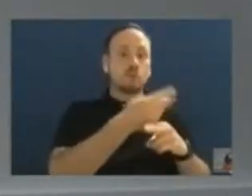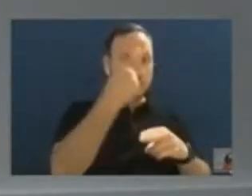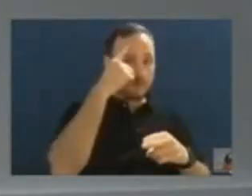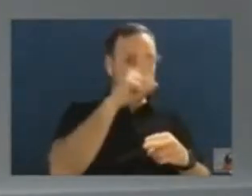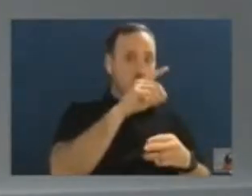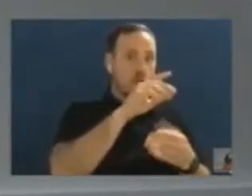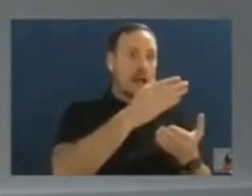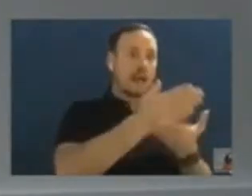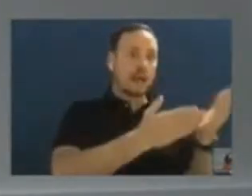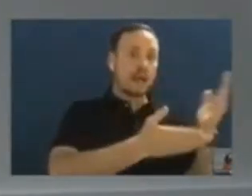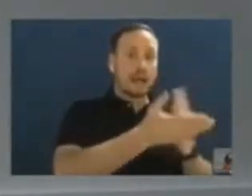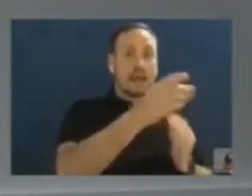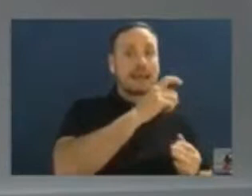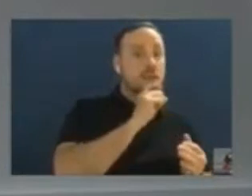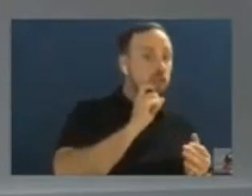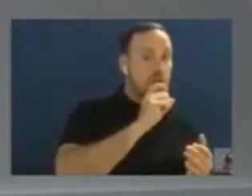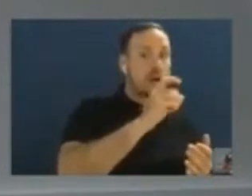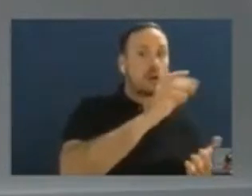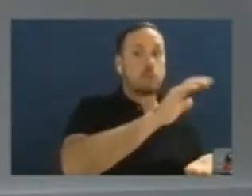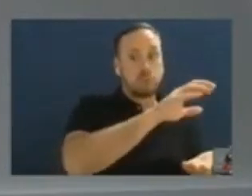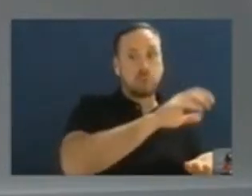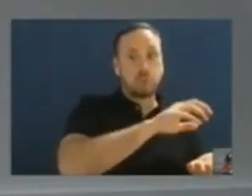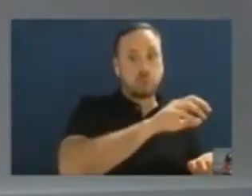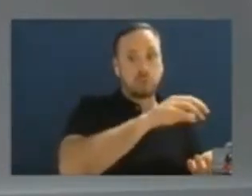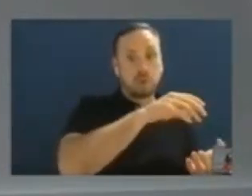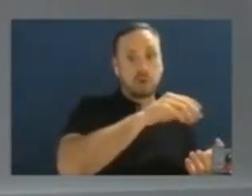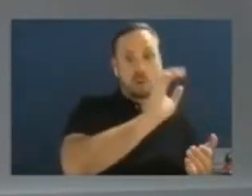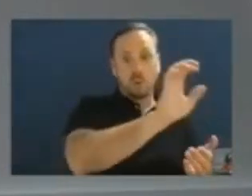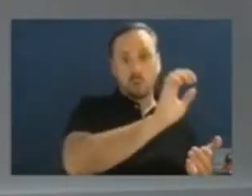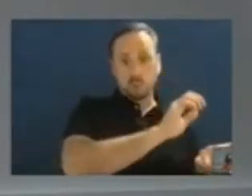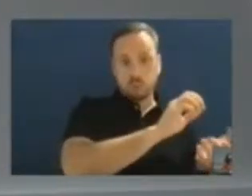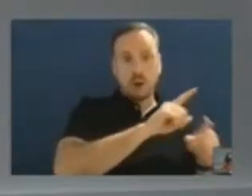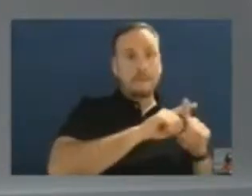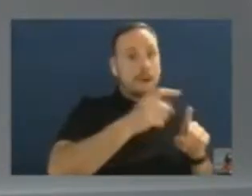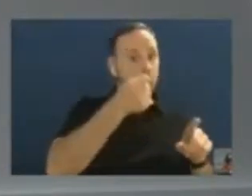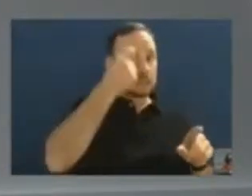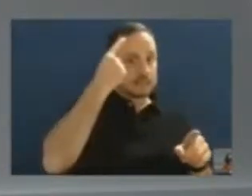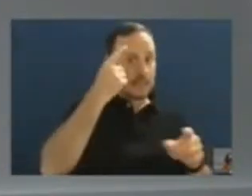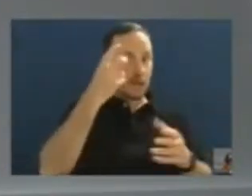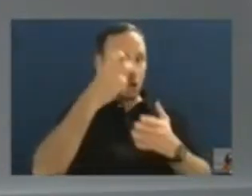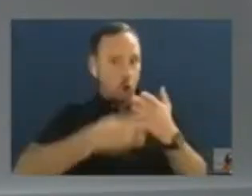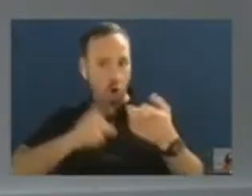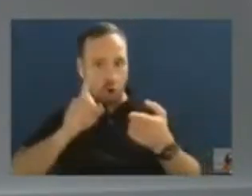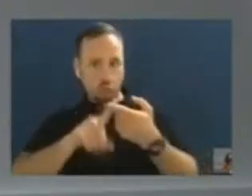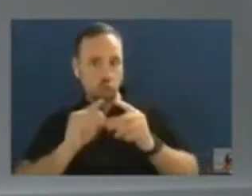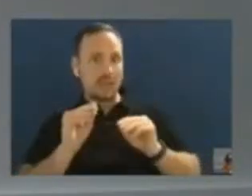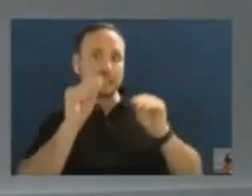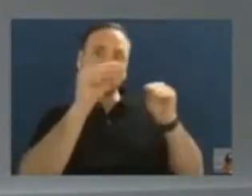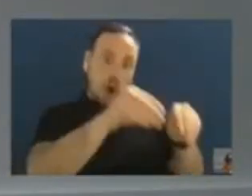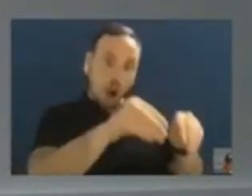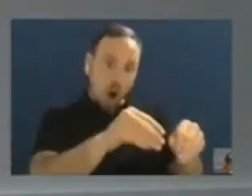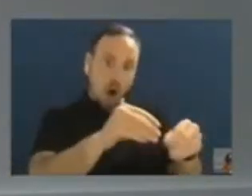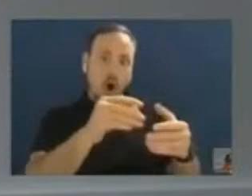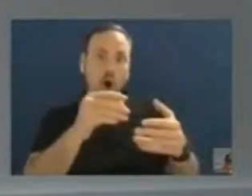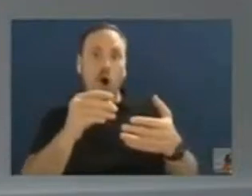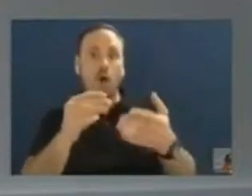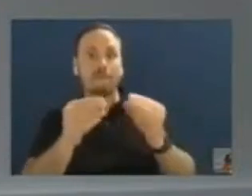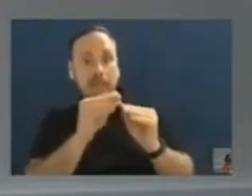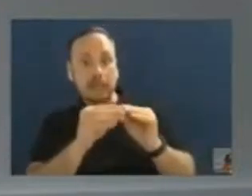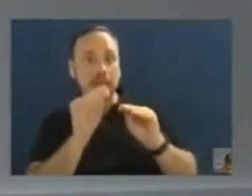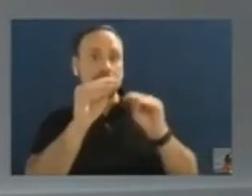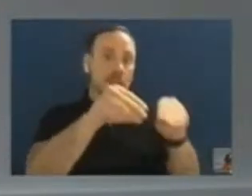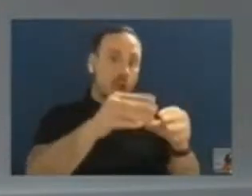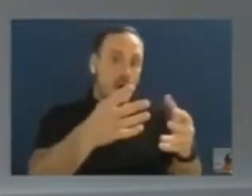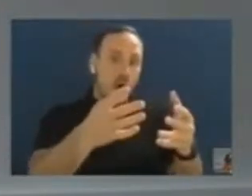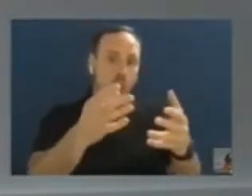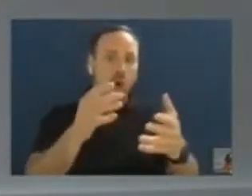dryers with the federal funds. And That's just an depending on example. how long this pandemic lasts. Yes. We will keep incurring these costs. Yes,